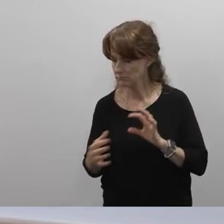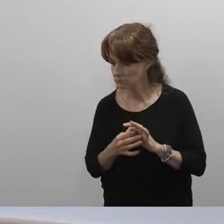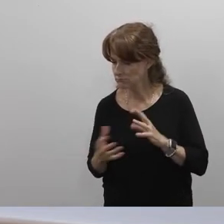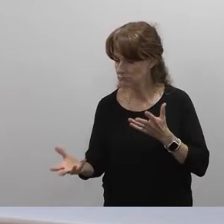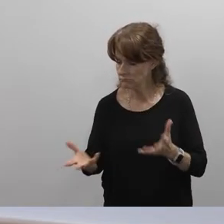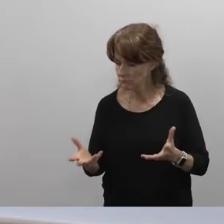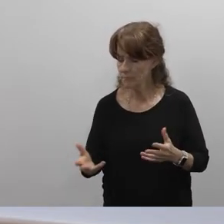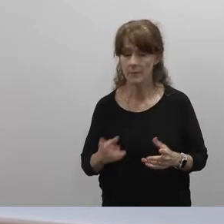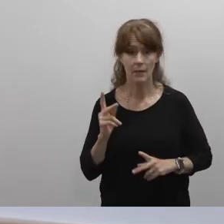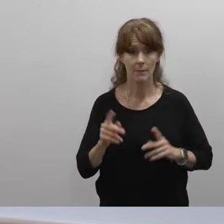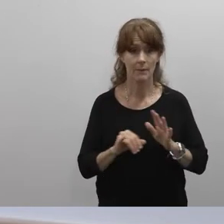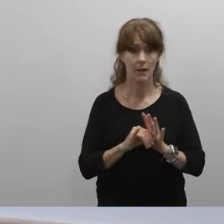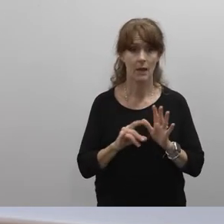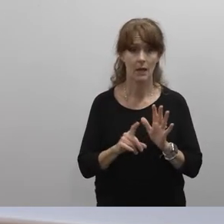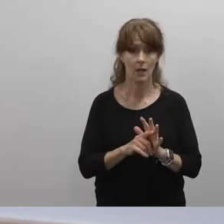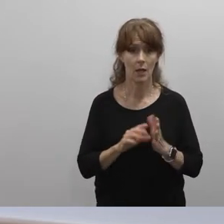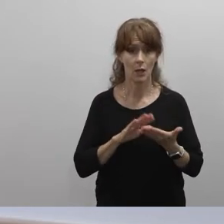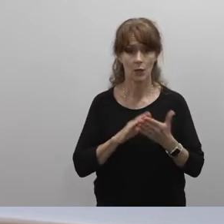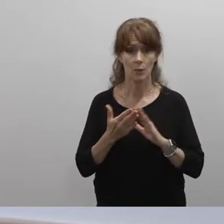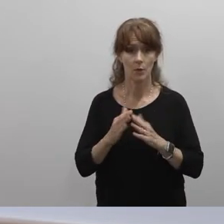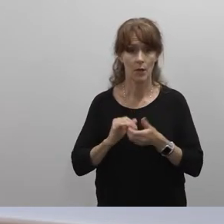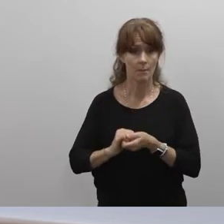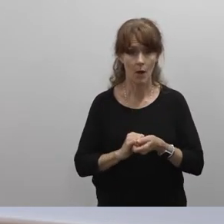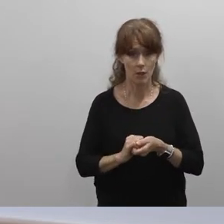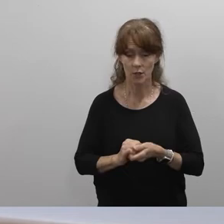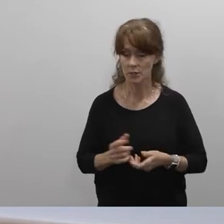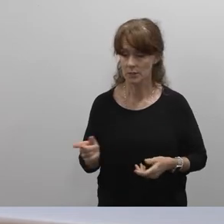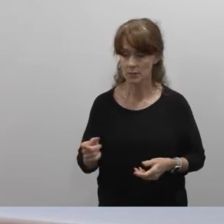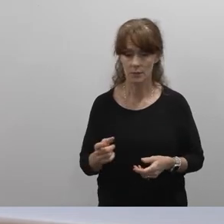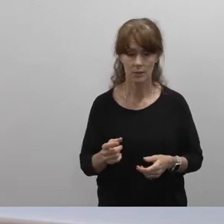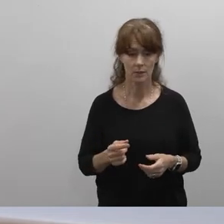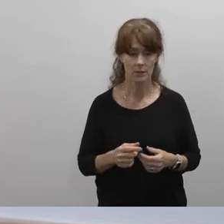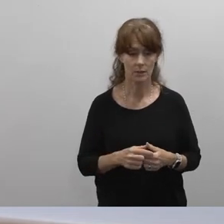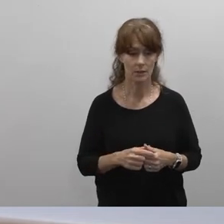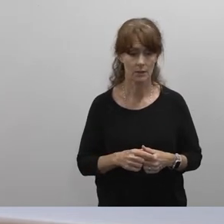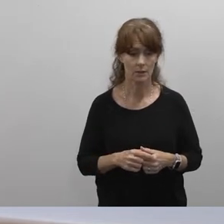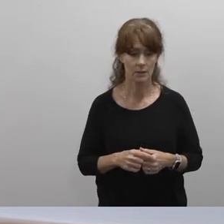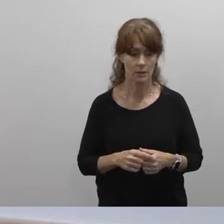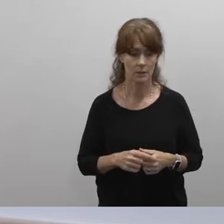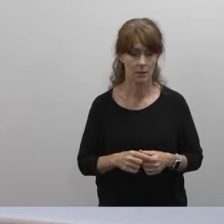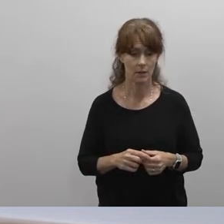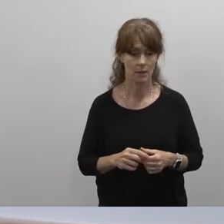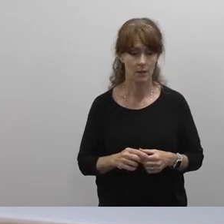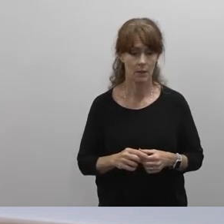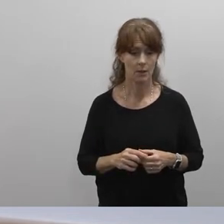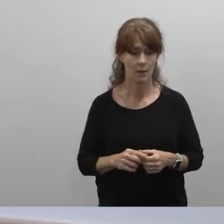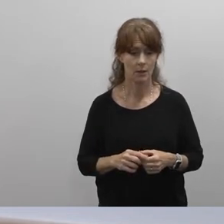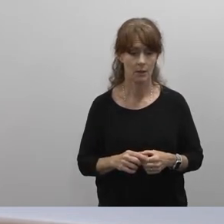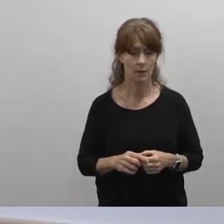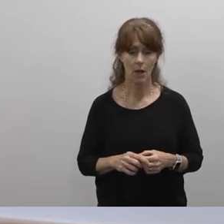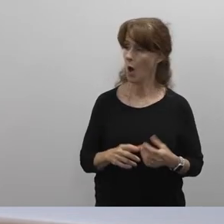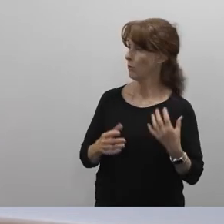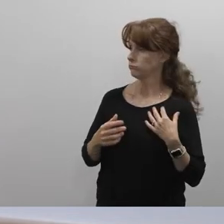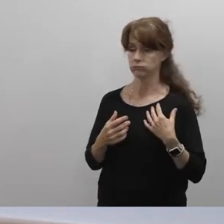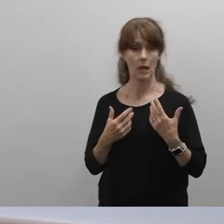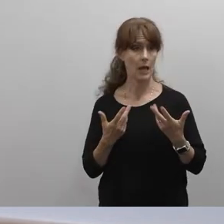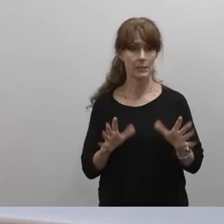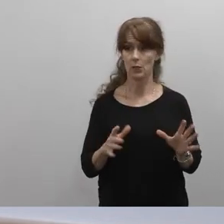and the people identified as our community partners, and almost to a person they said, "Oh, we didn't know we were your community